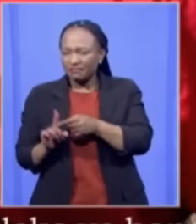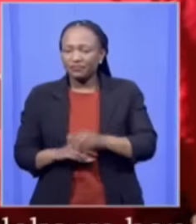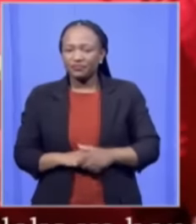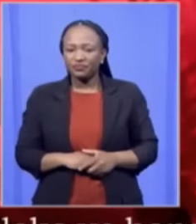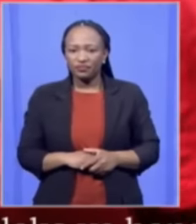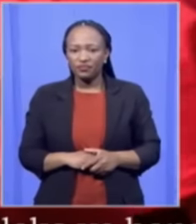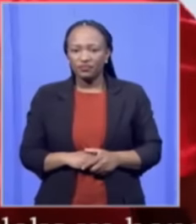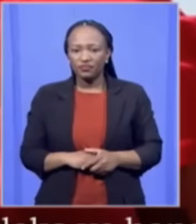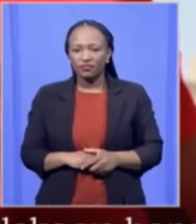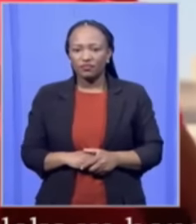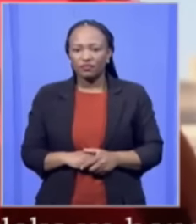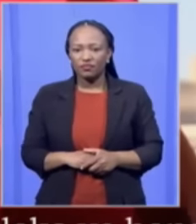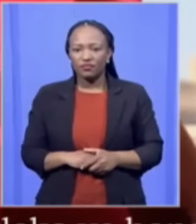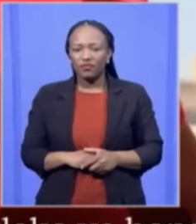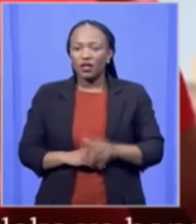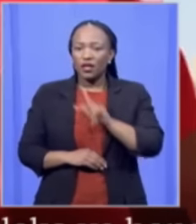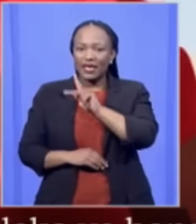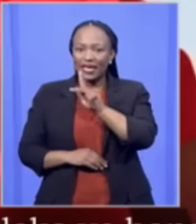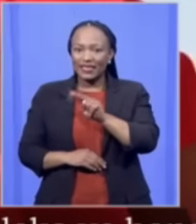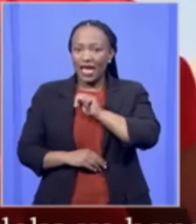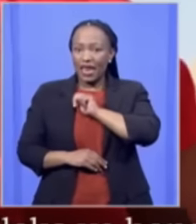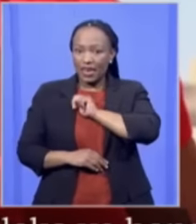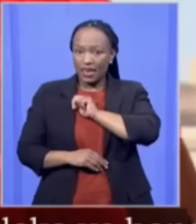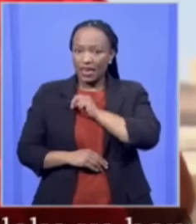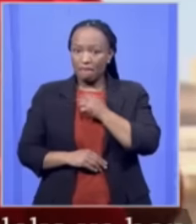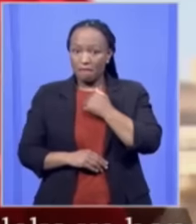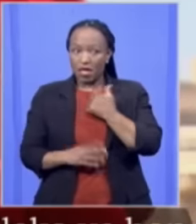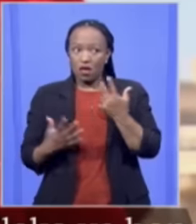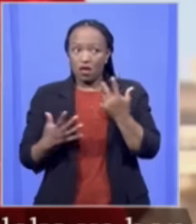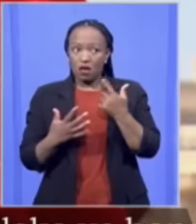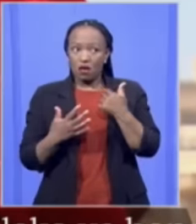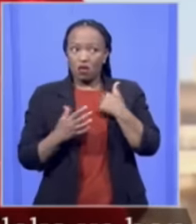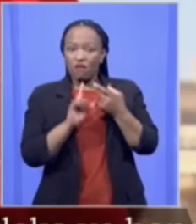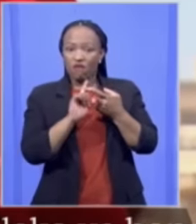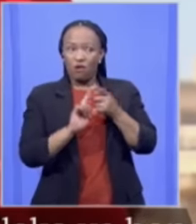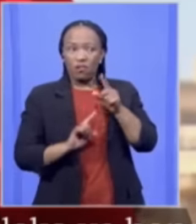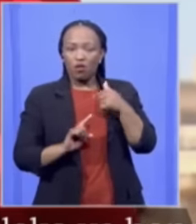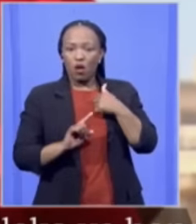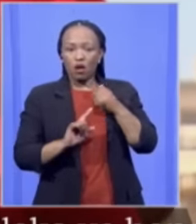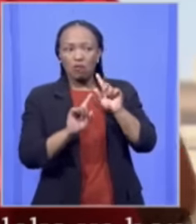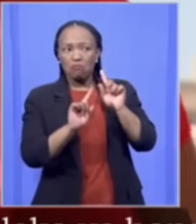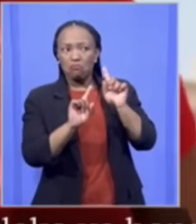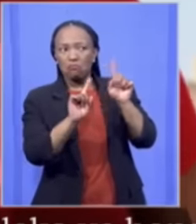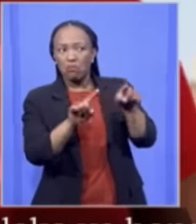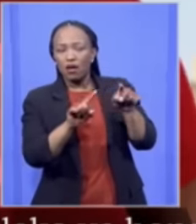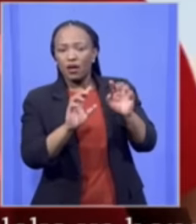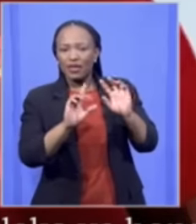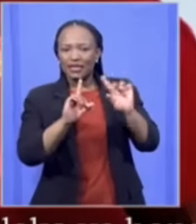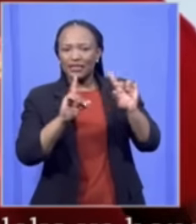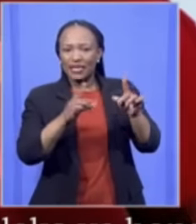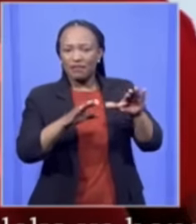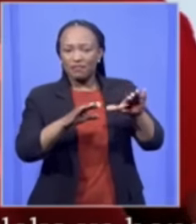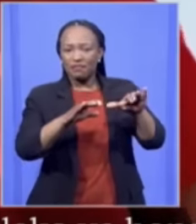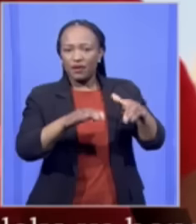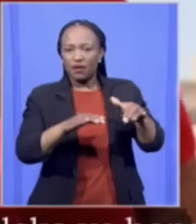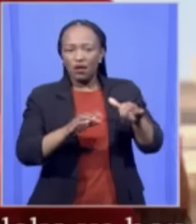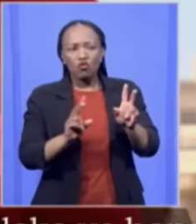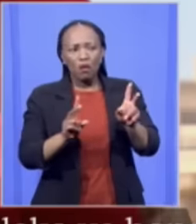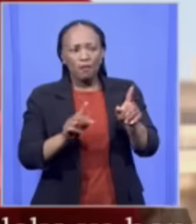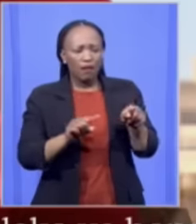In KwaZulu-Natal, where I come from, when I arrived in this department, they will normally say,